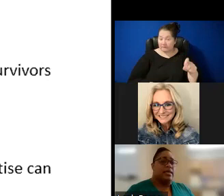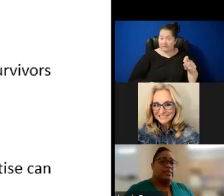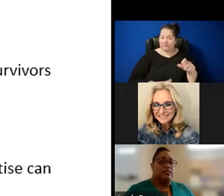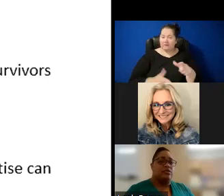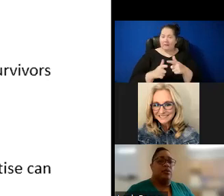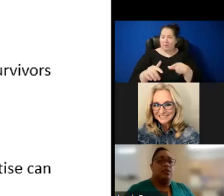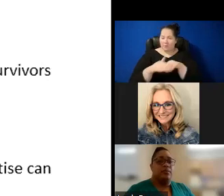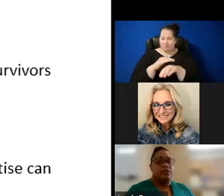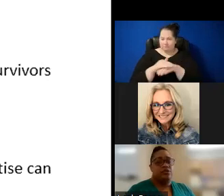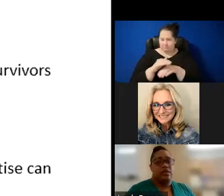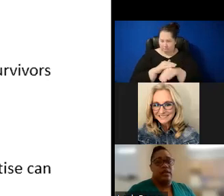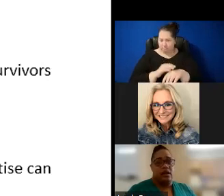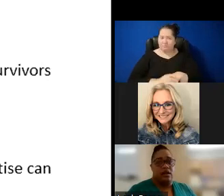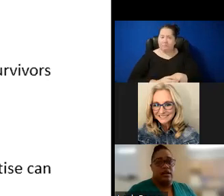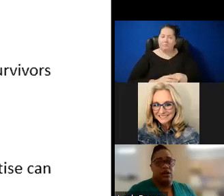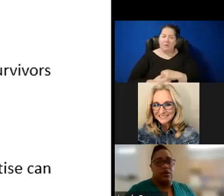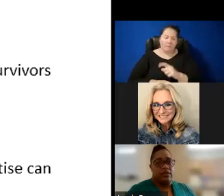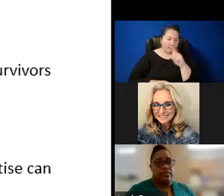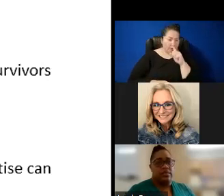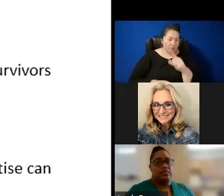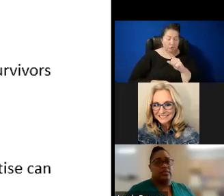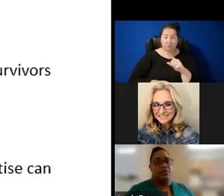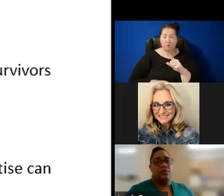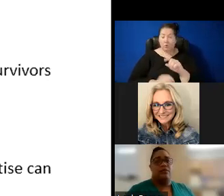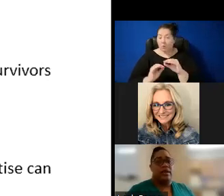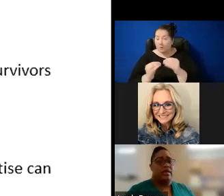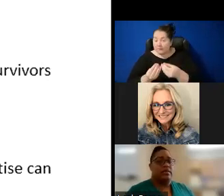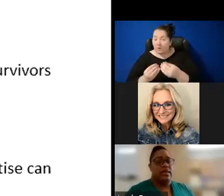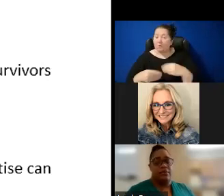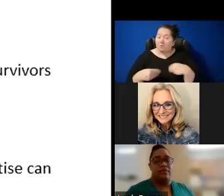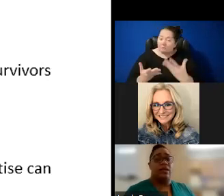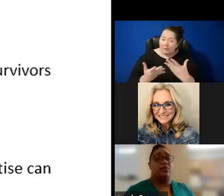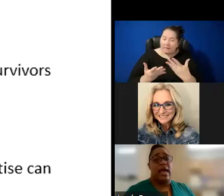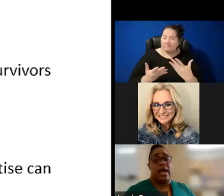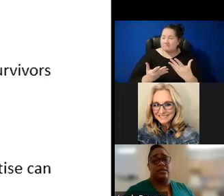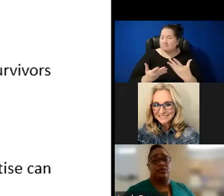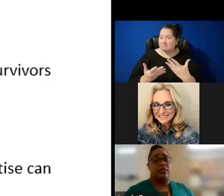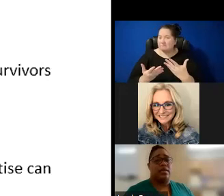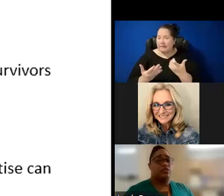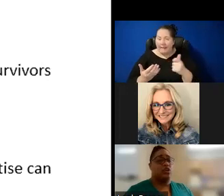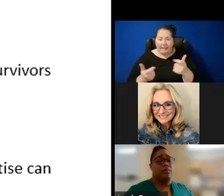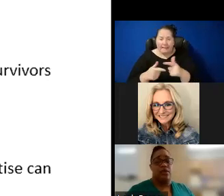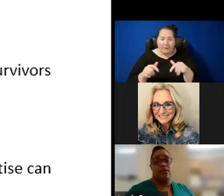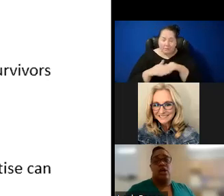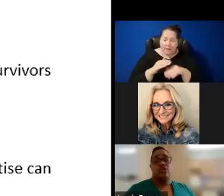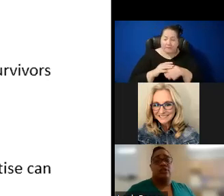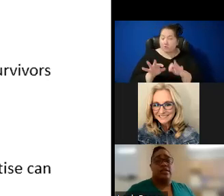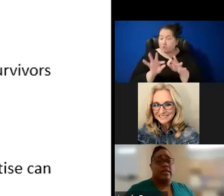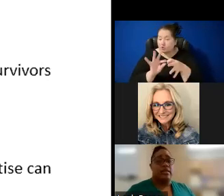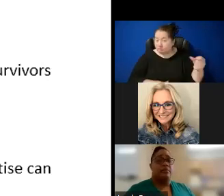language access. So we want to make sure that in our organizations that we are providing any type of language access, whether that's